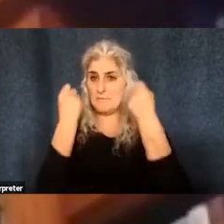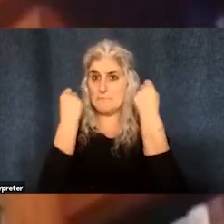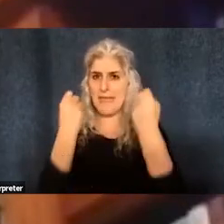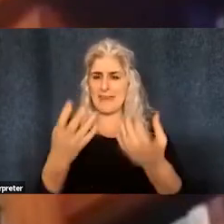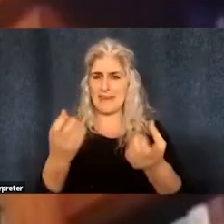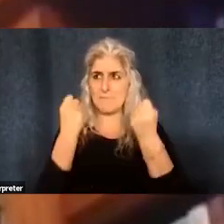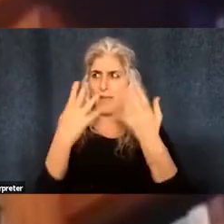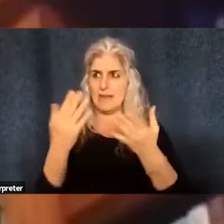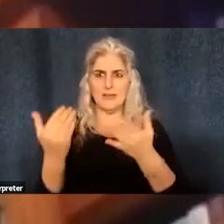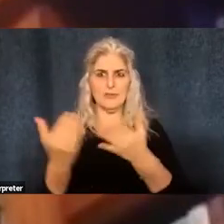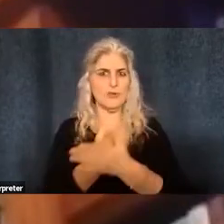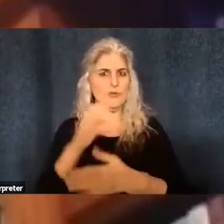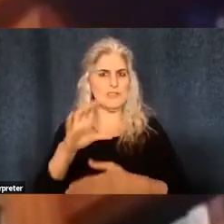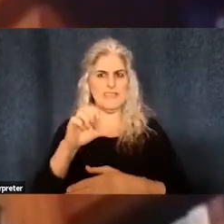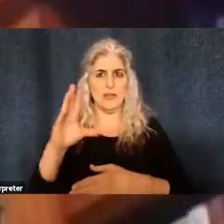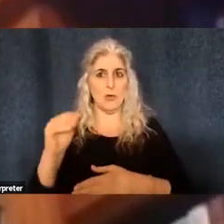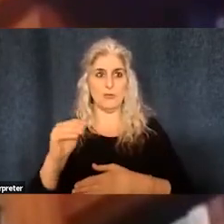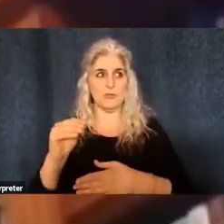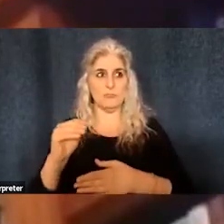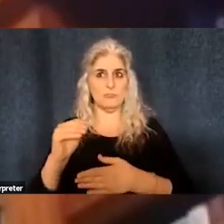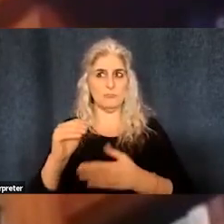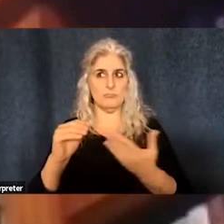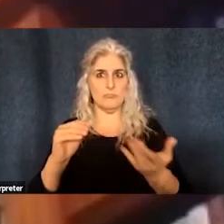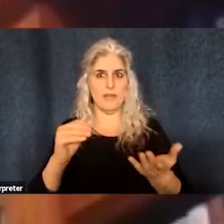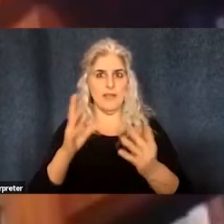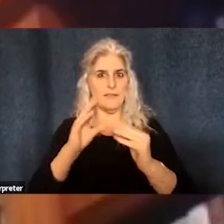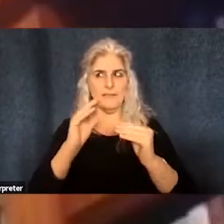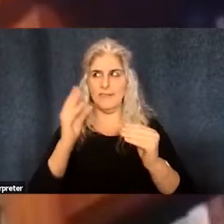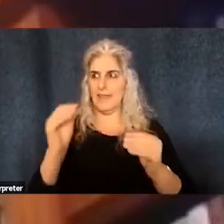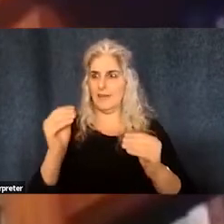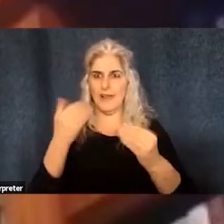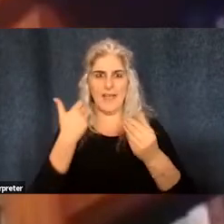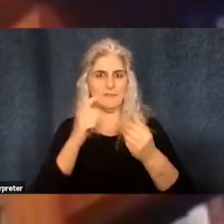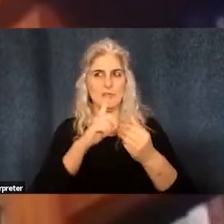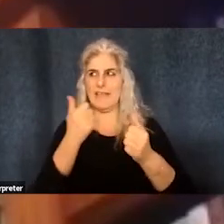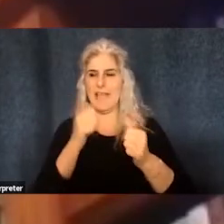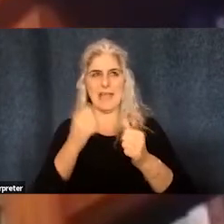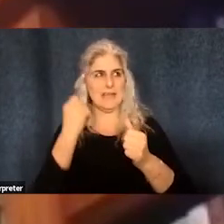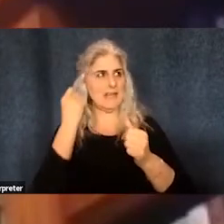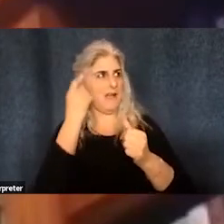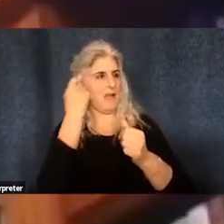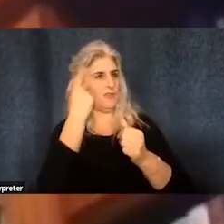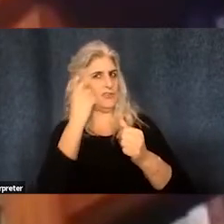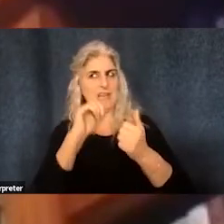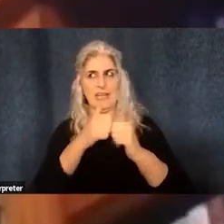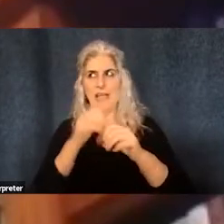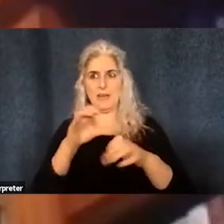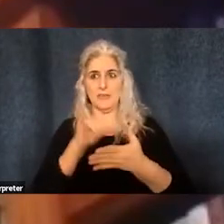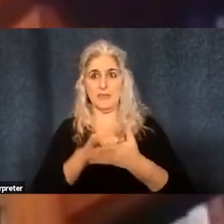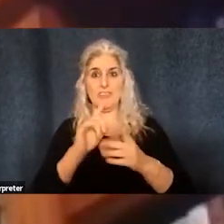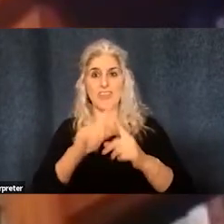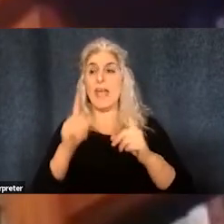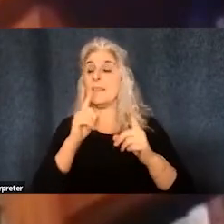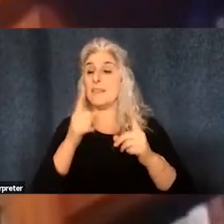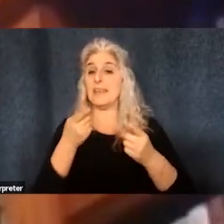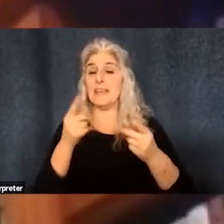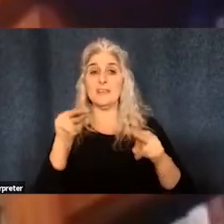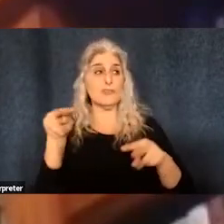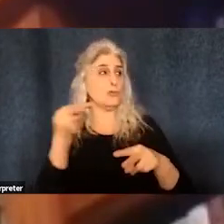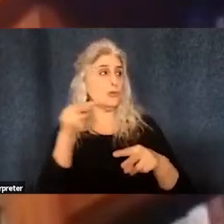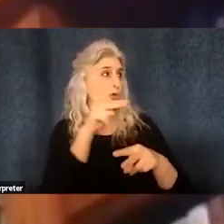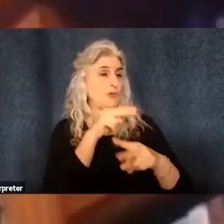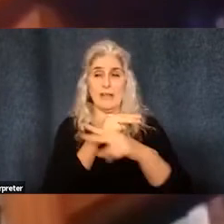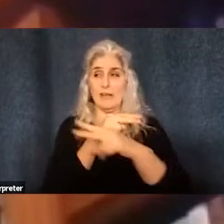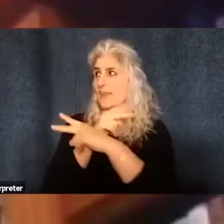playbook. You know, they had to just rise to the occasion. And then they looked around to see who was sitting next to them at their table, and they realized